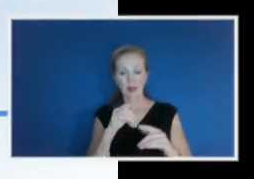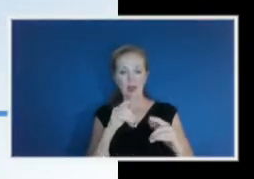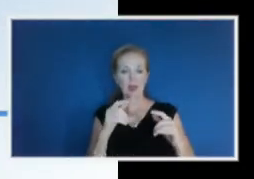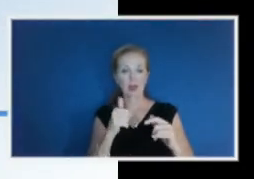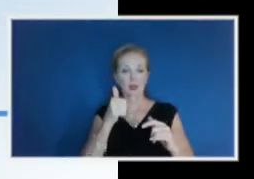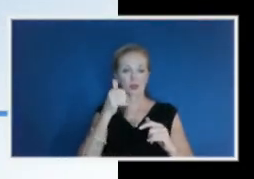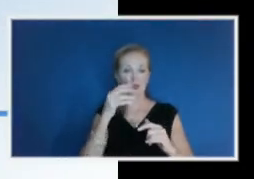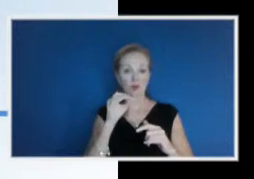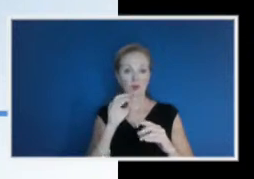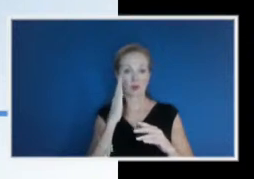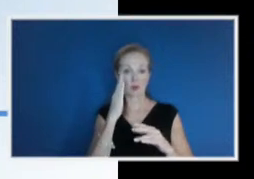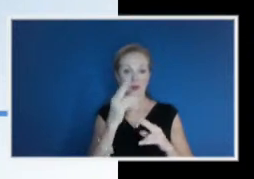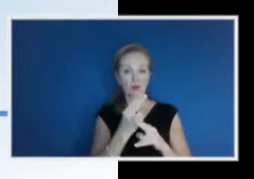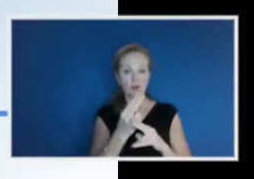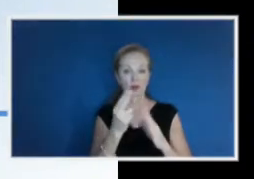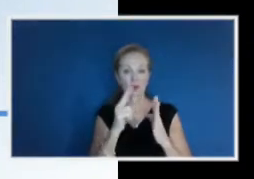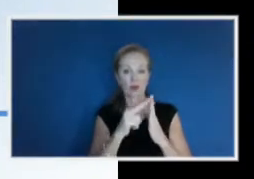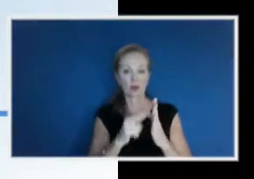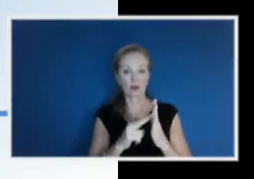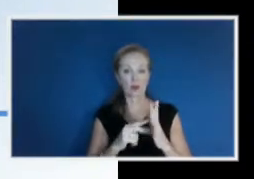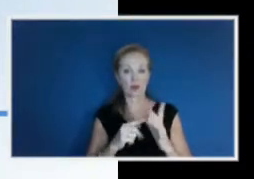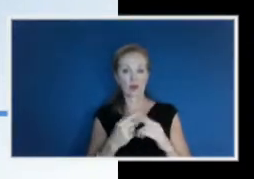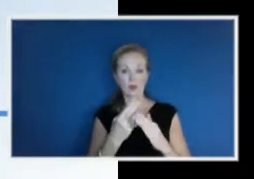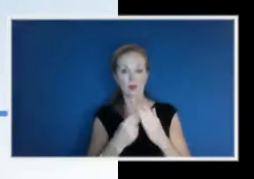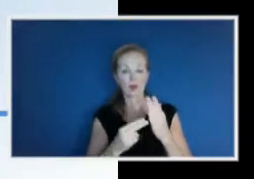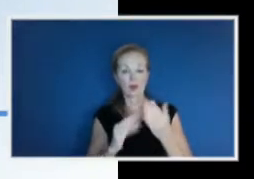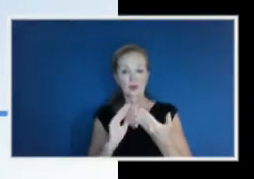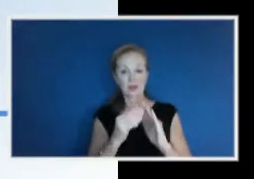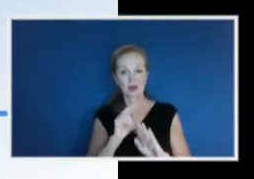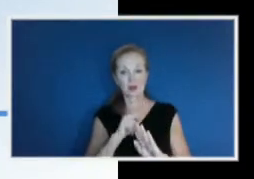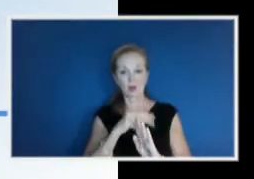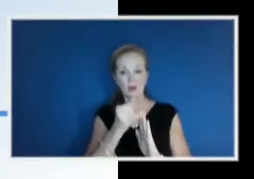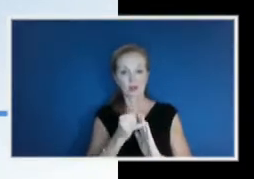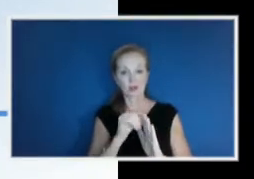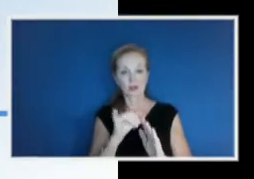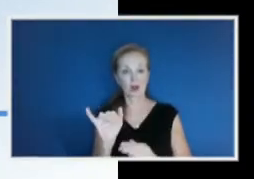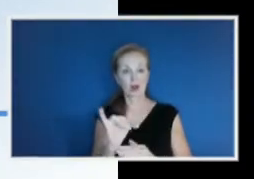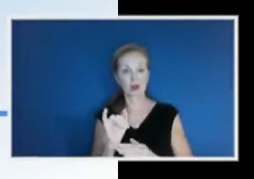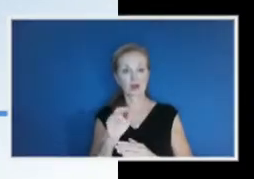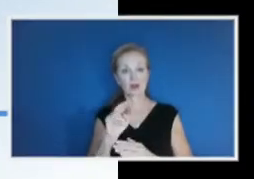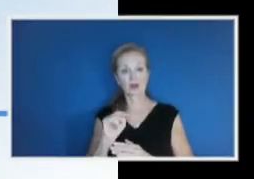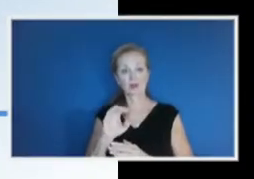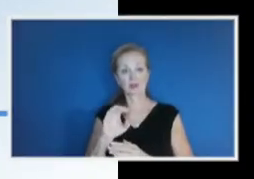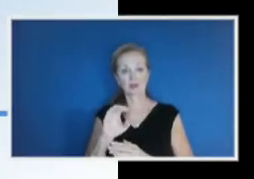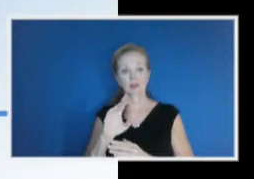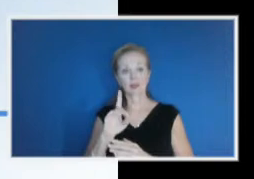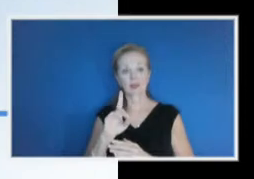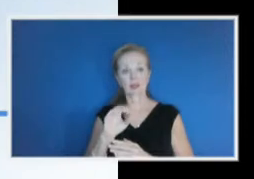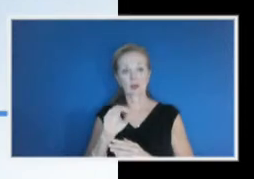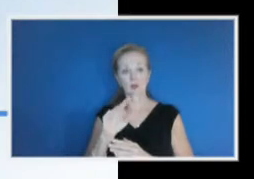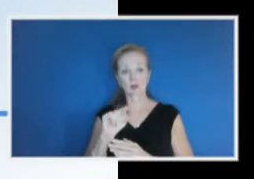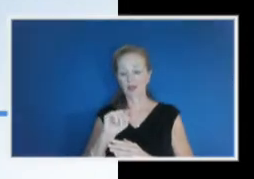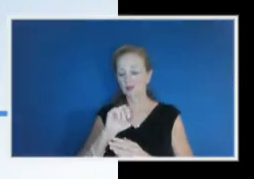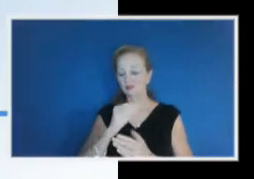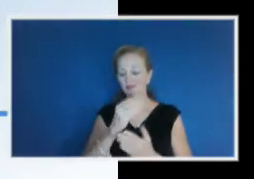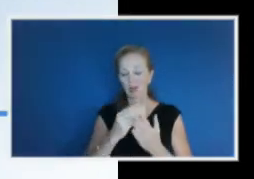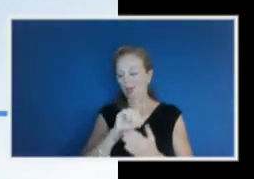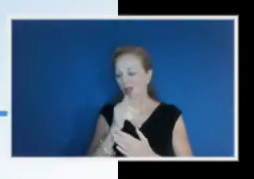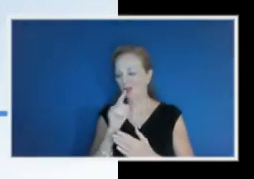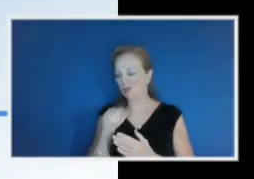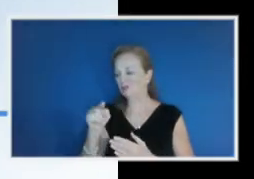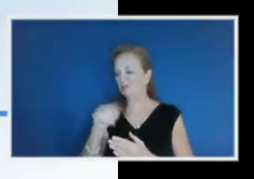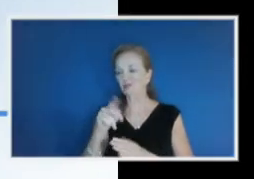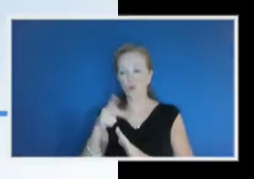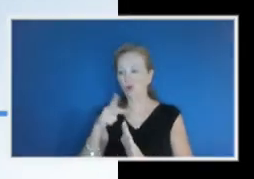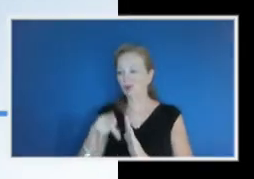will use them on contracts with goals, both for city projects as well as NCDOT or some of the other programs, don't even solicit